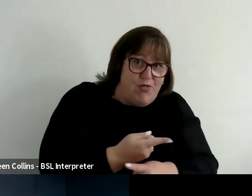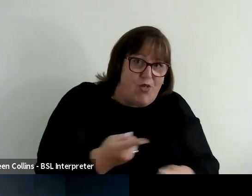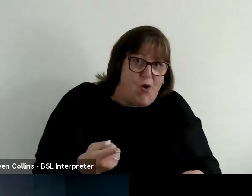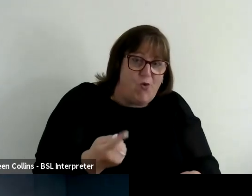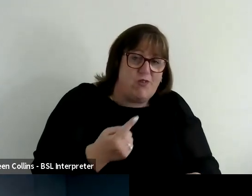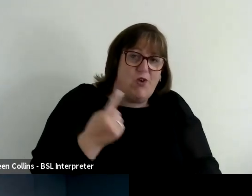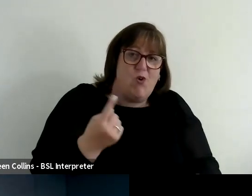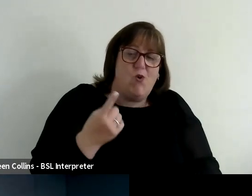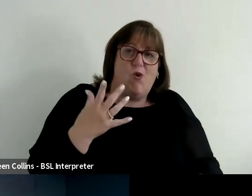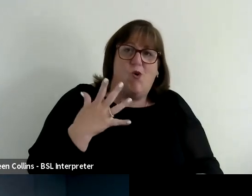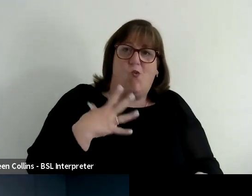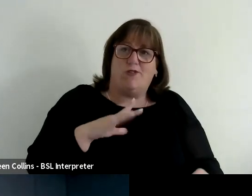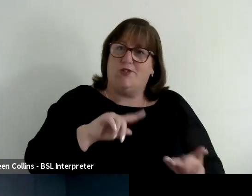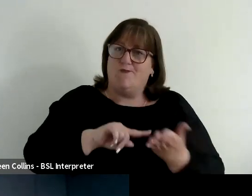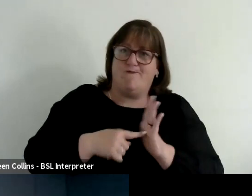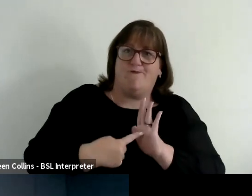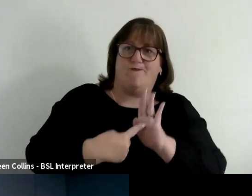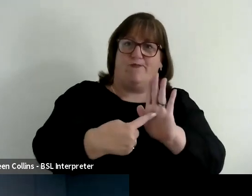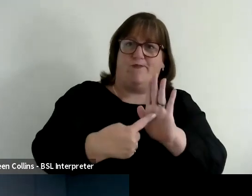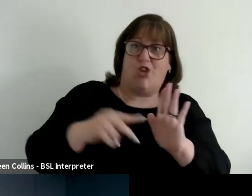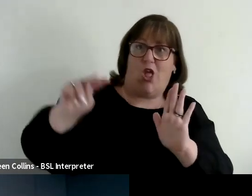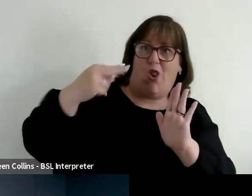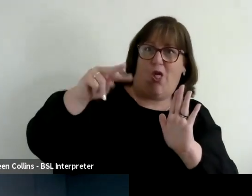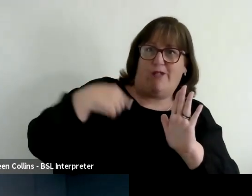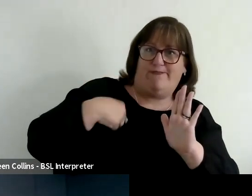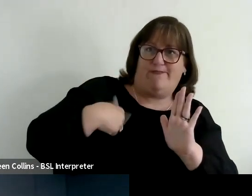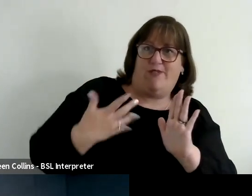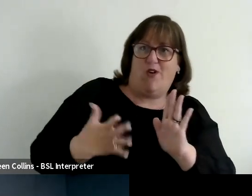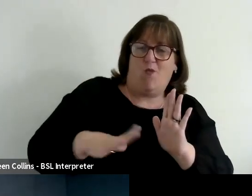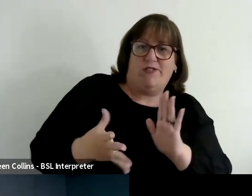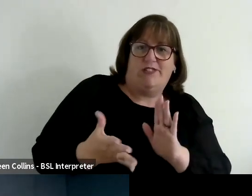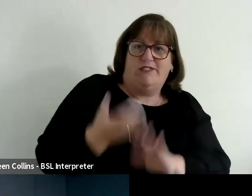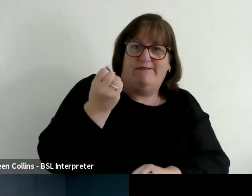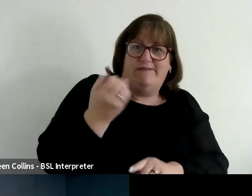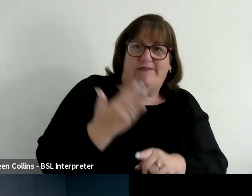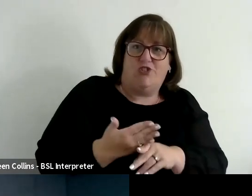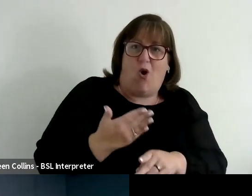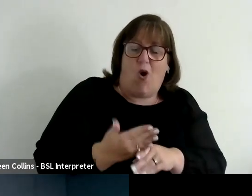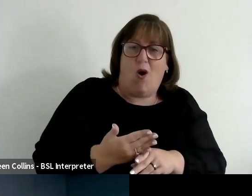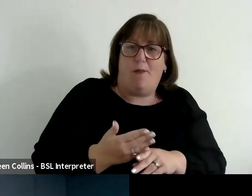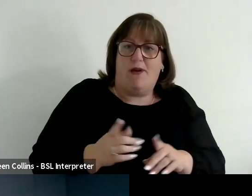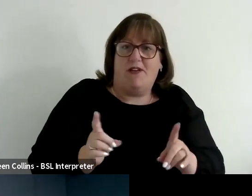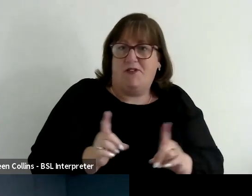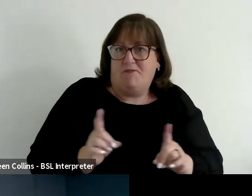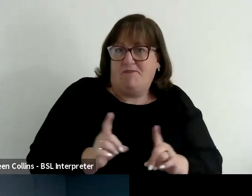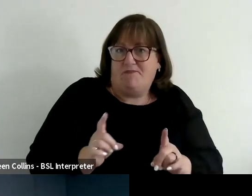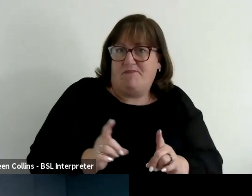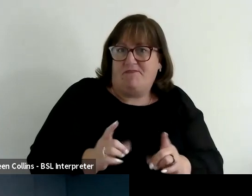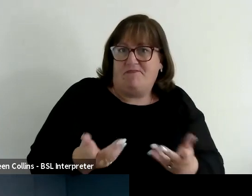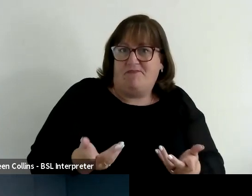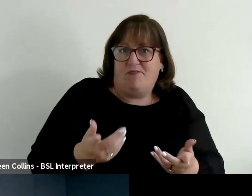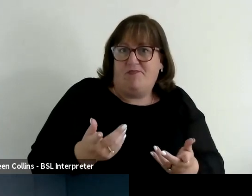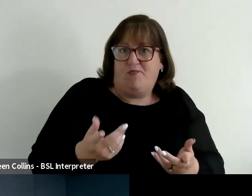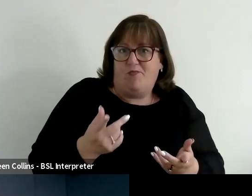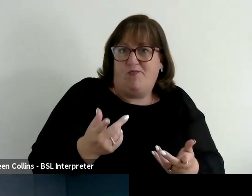have to do to really kind of shine in the recruitment process so that you can, really see that they're the right